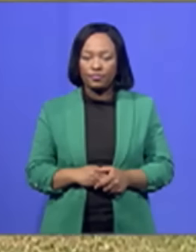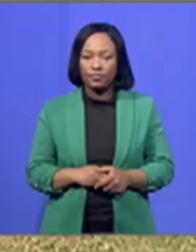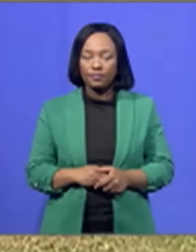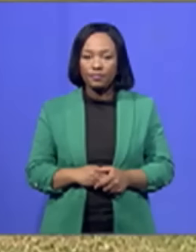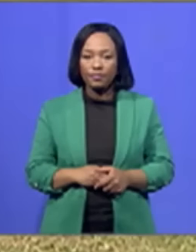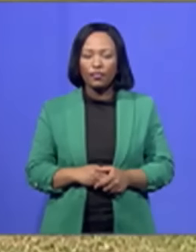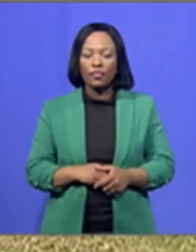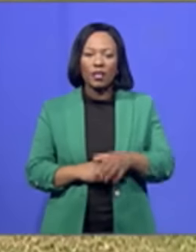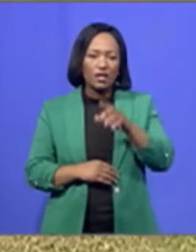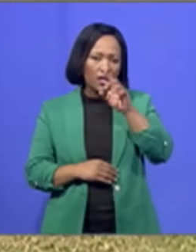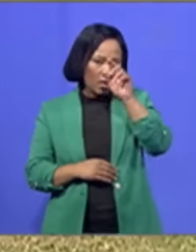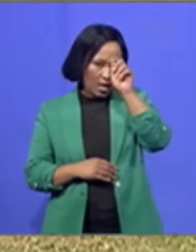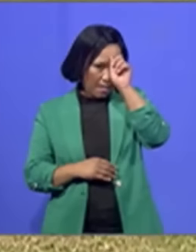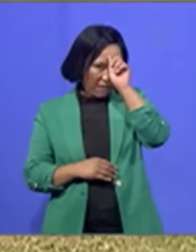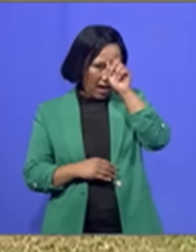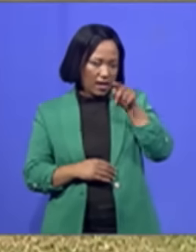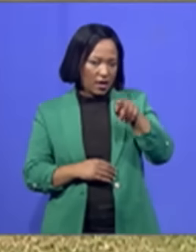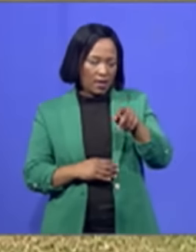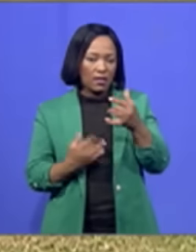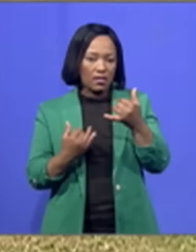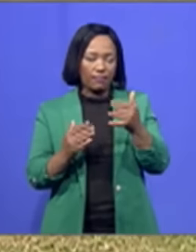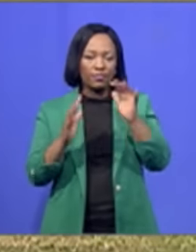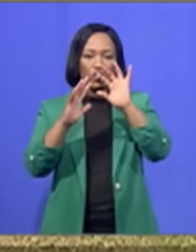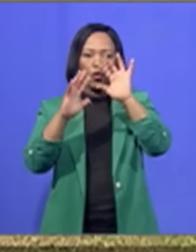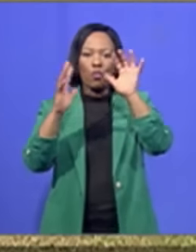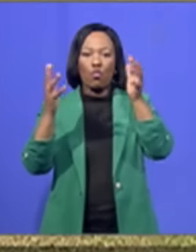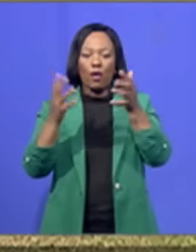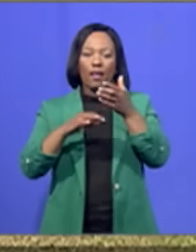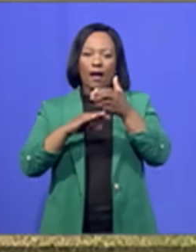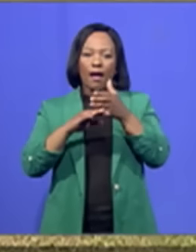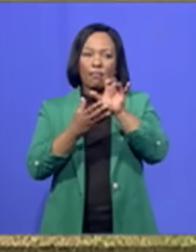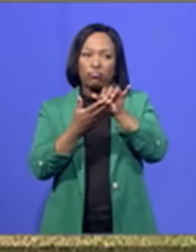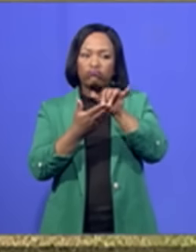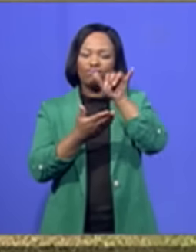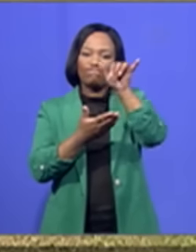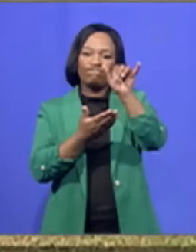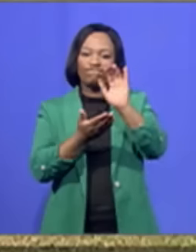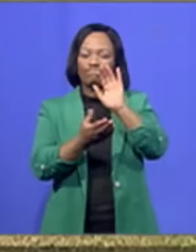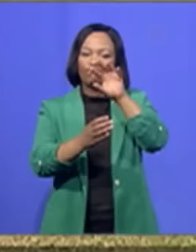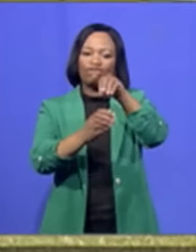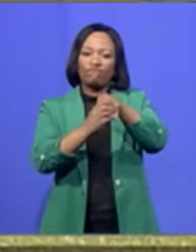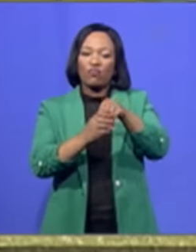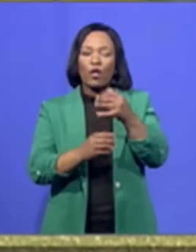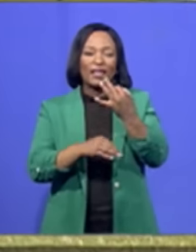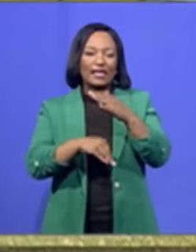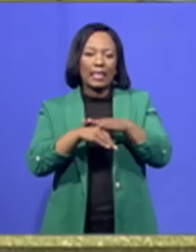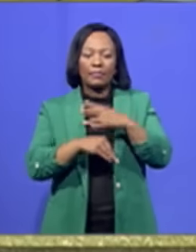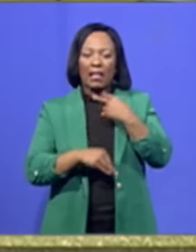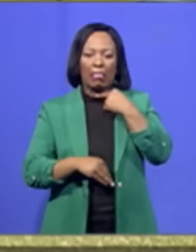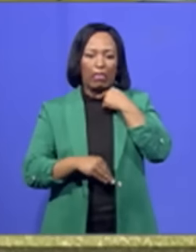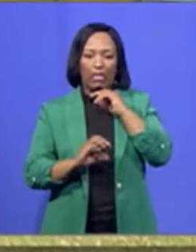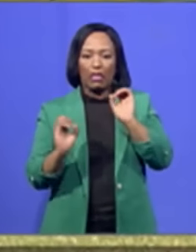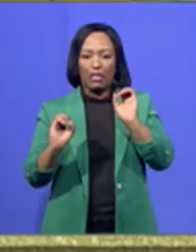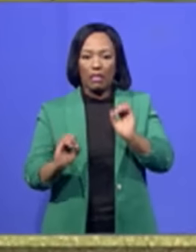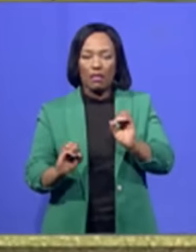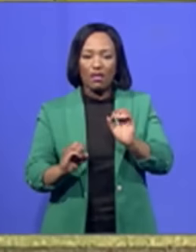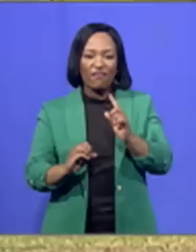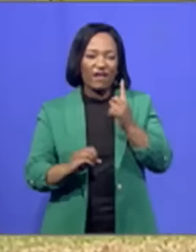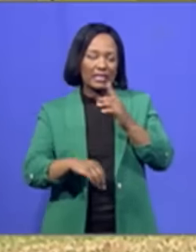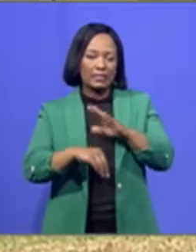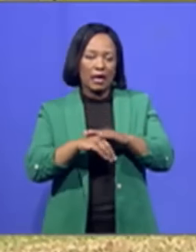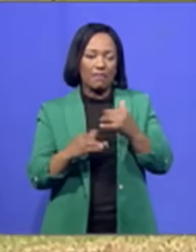Bafana ba boela dipapading tša sebjana sa lefase morago ga go palelwa makga a mararo ke la mathomo. Bafana